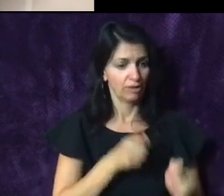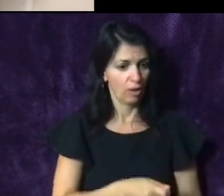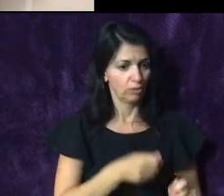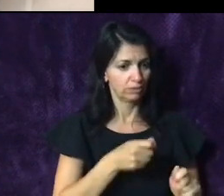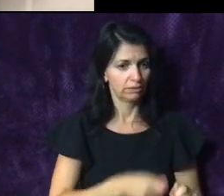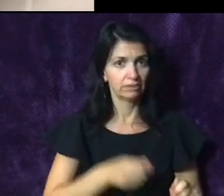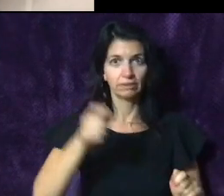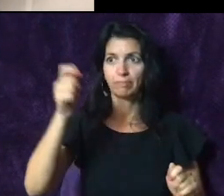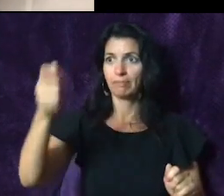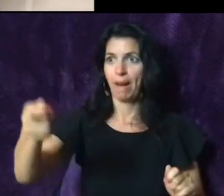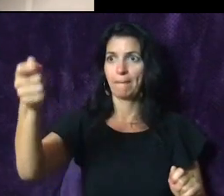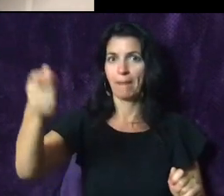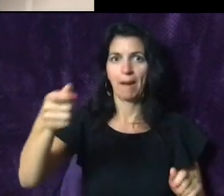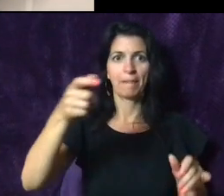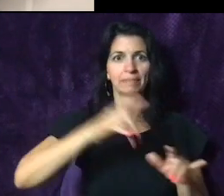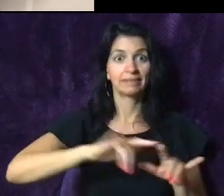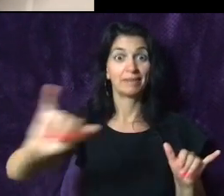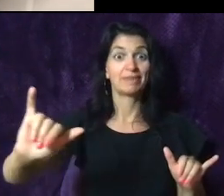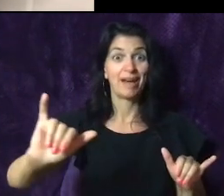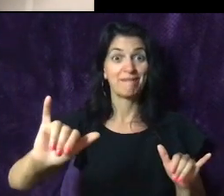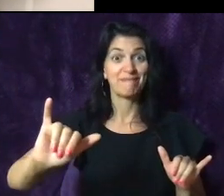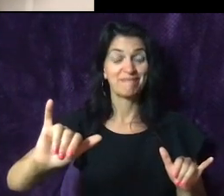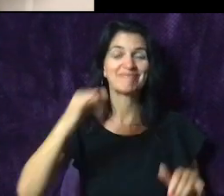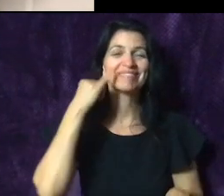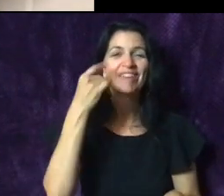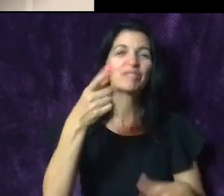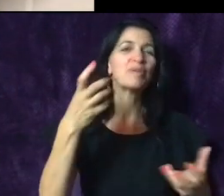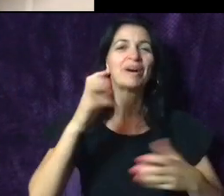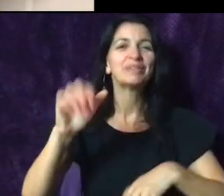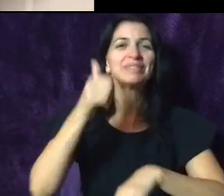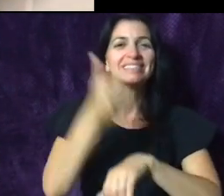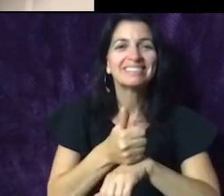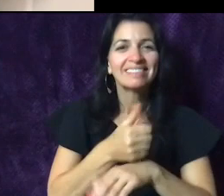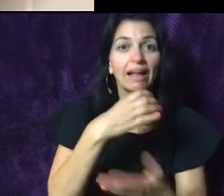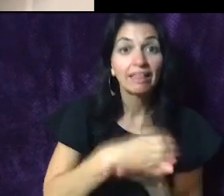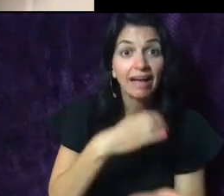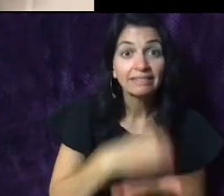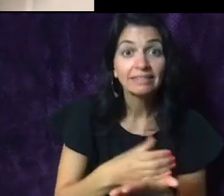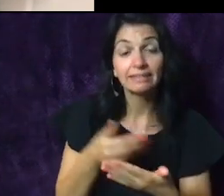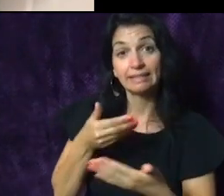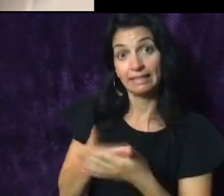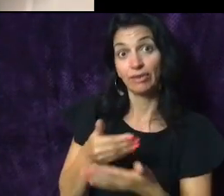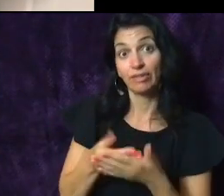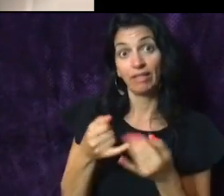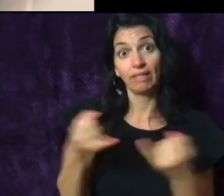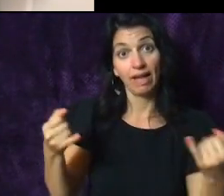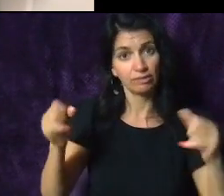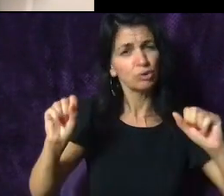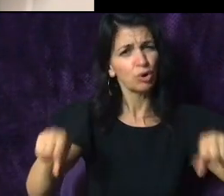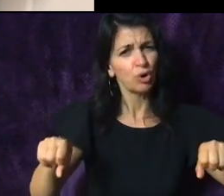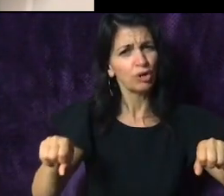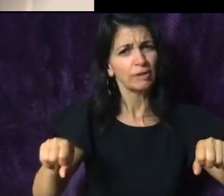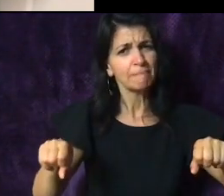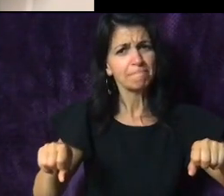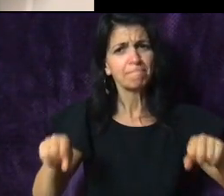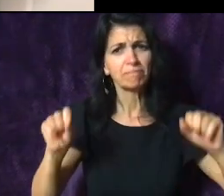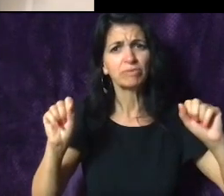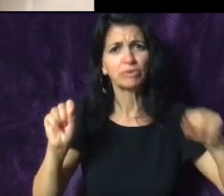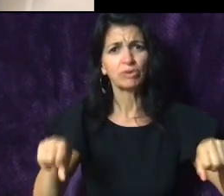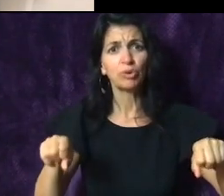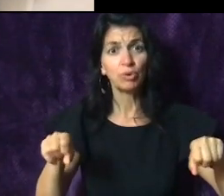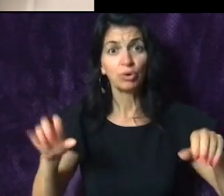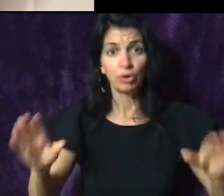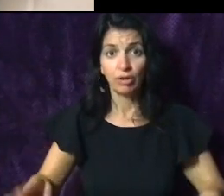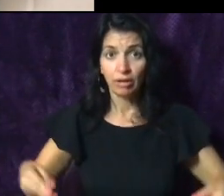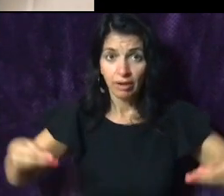along. If you wanted to set up your glasses so that they were next to the lines, move the glass onto the ground so that they're